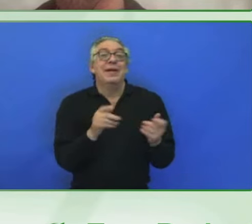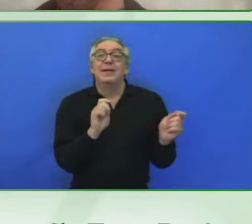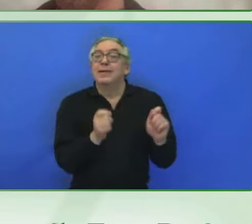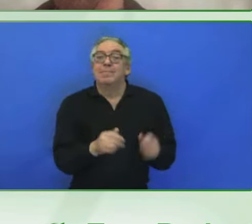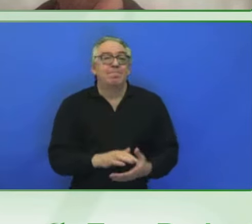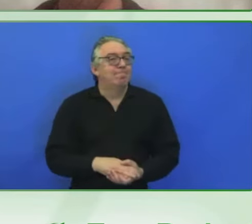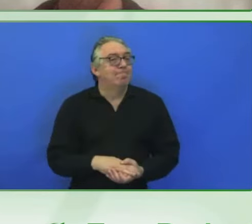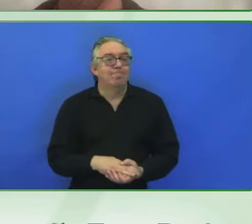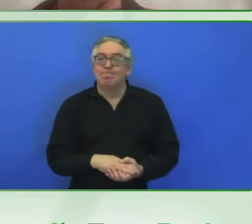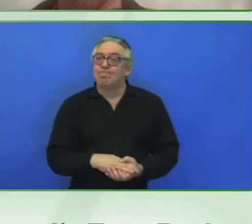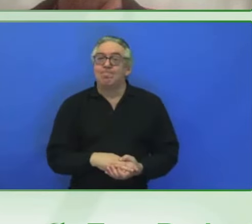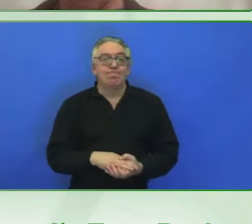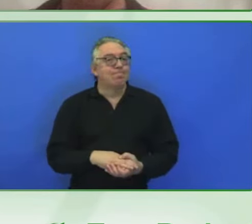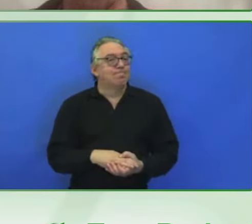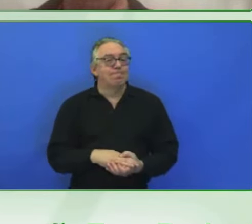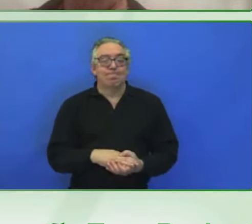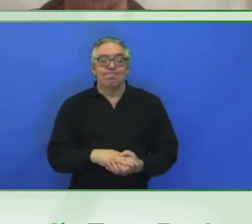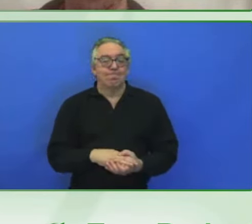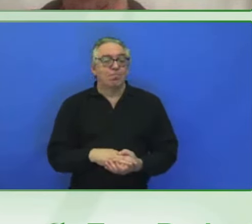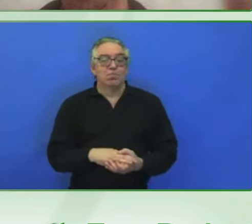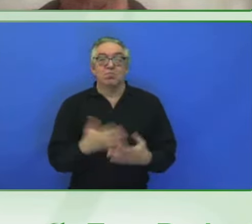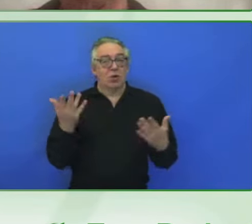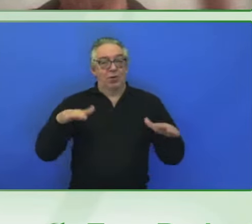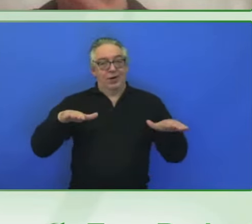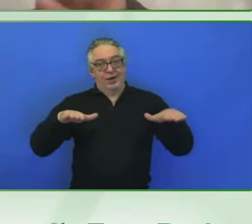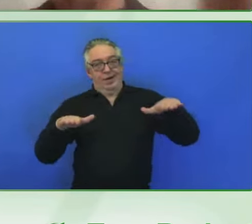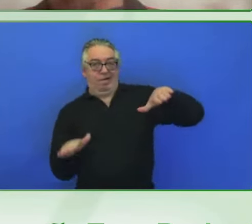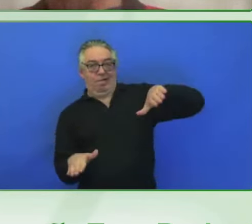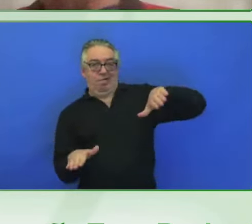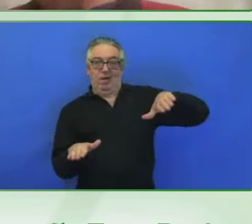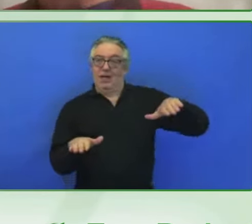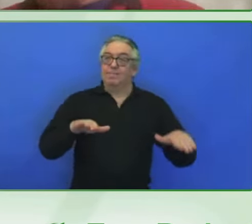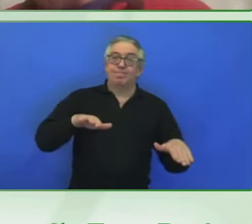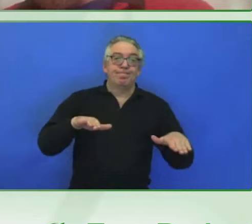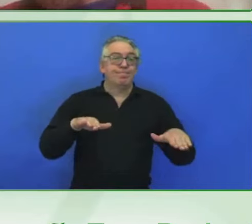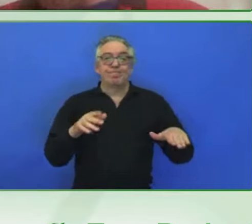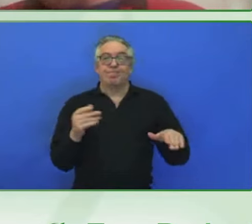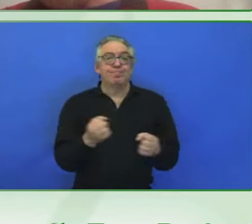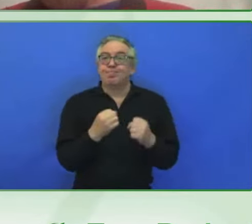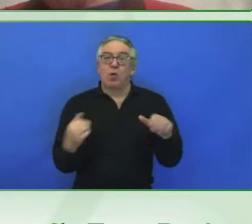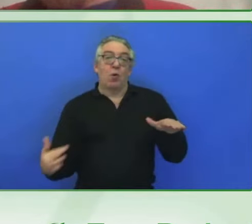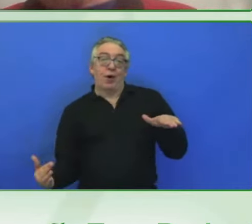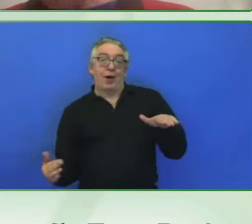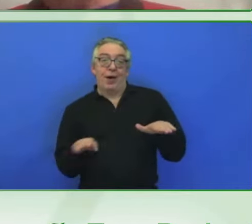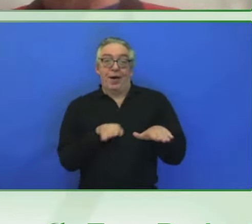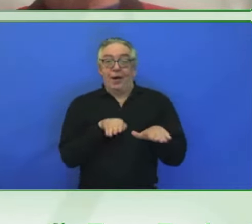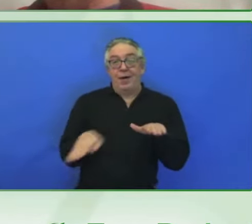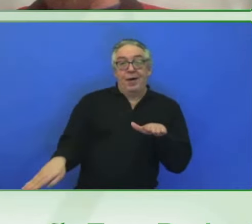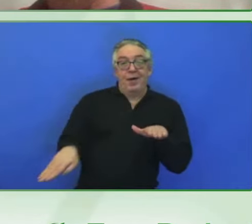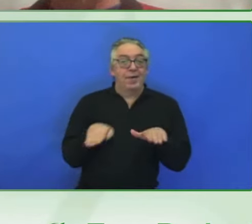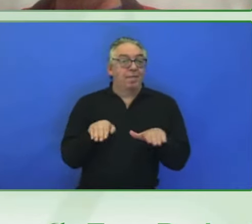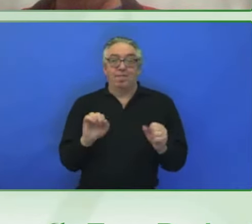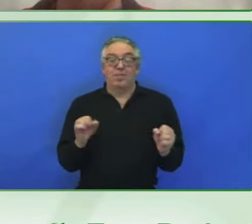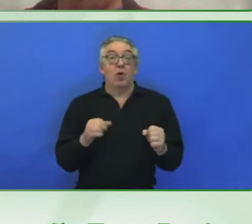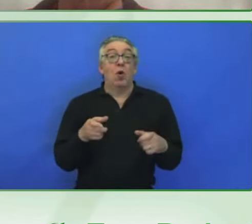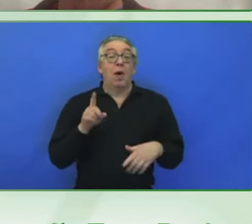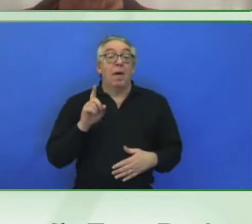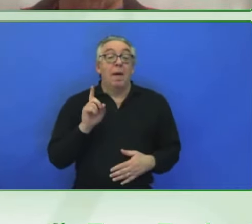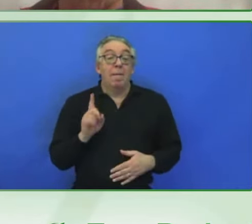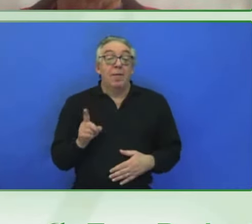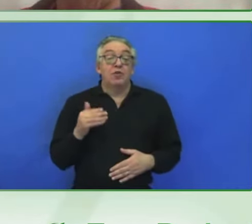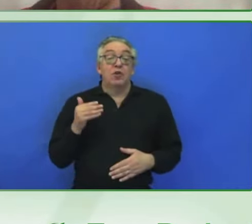floor. So really, it's got to be a front-wheel drive vehicle, but still that gives us a huge range of options if we're doing a